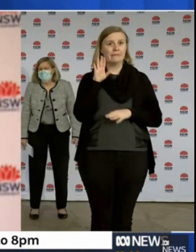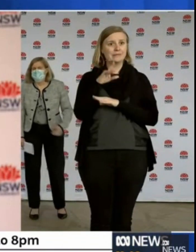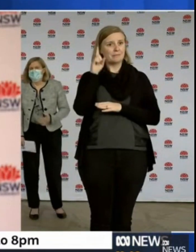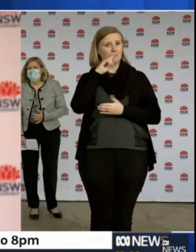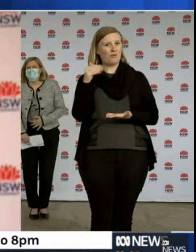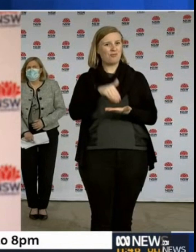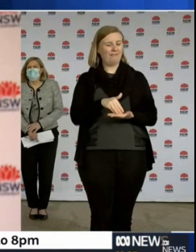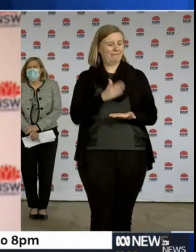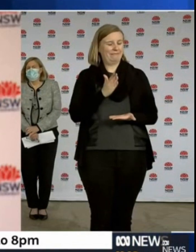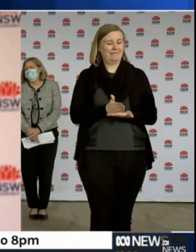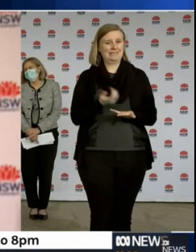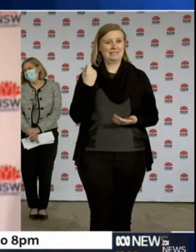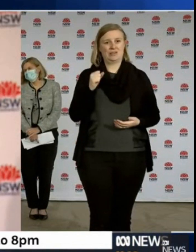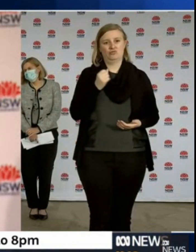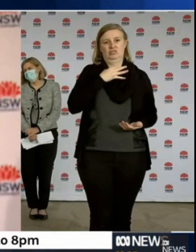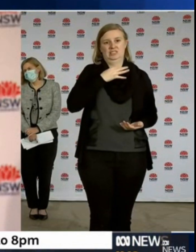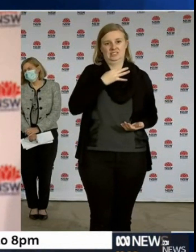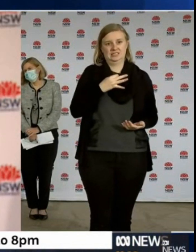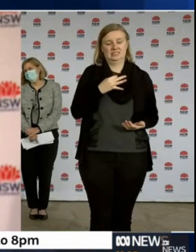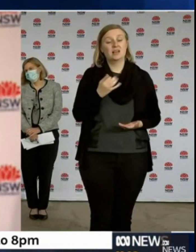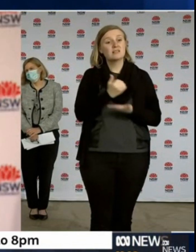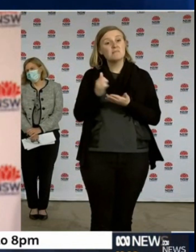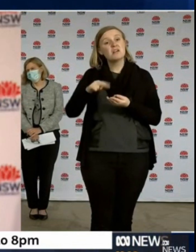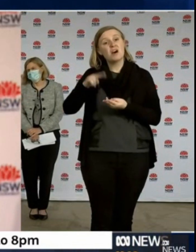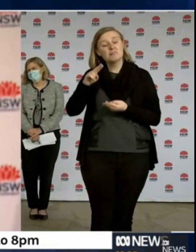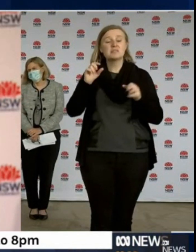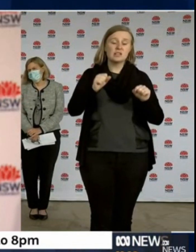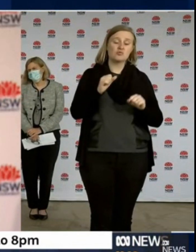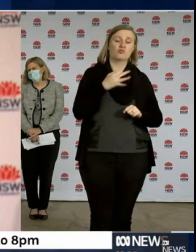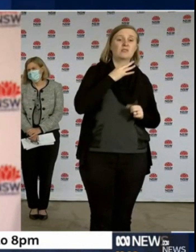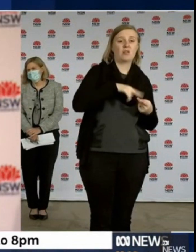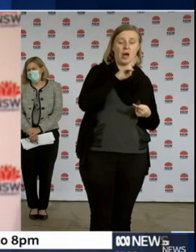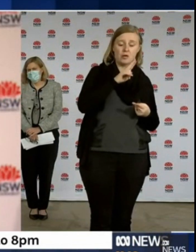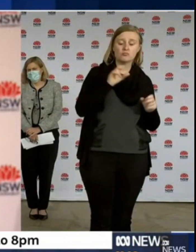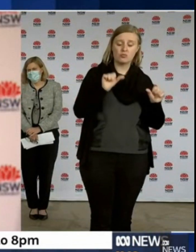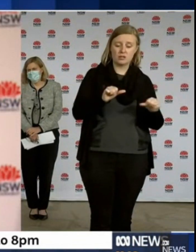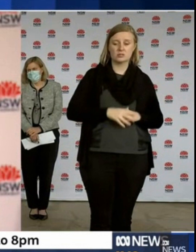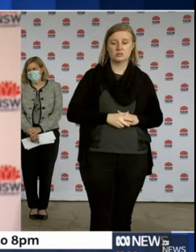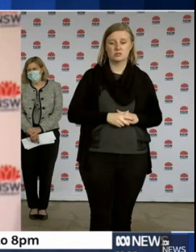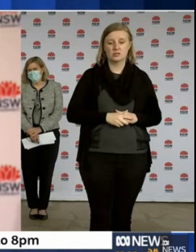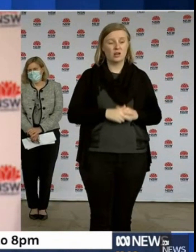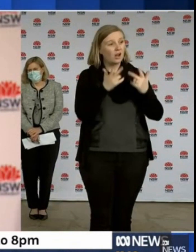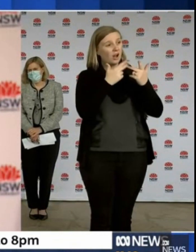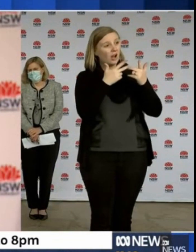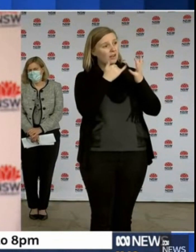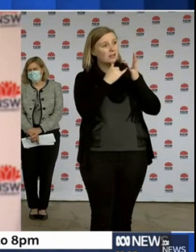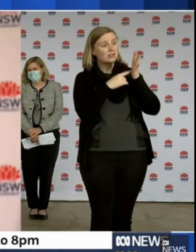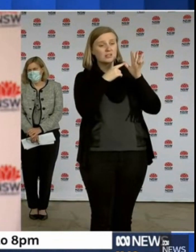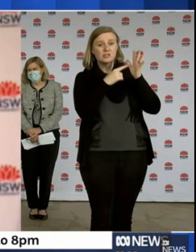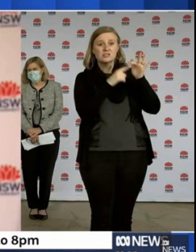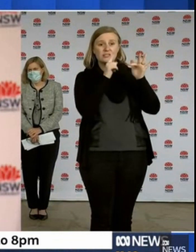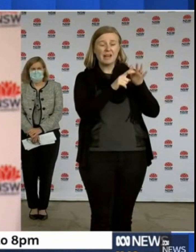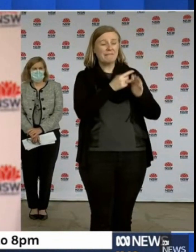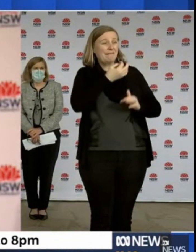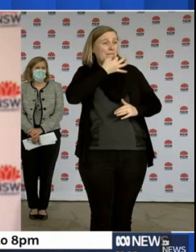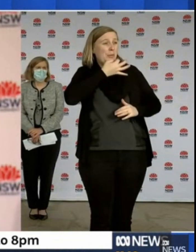relate so much. I mean, obviously, the more you're bringing home, the risk intensifies. But we've seen states with bringing back home very